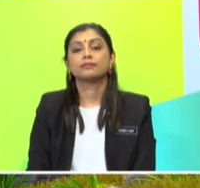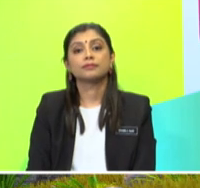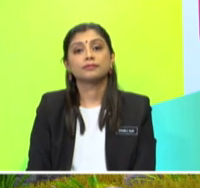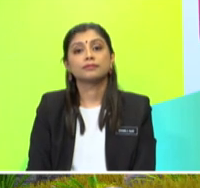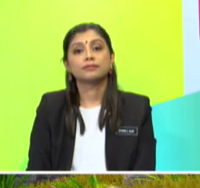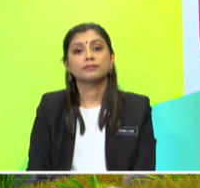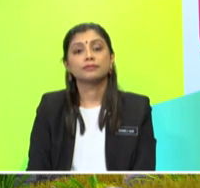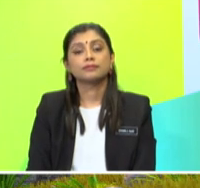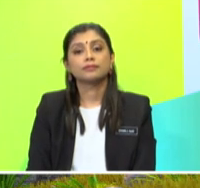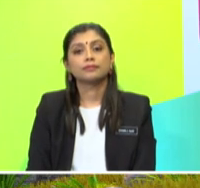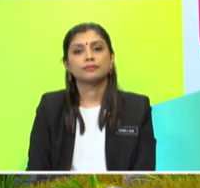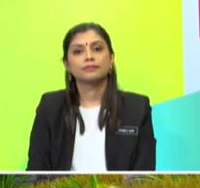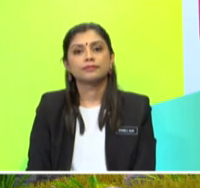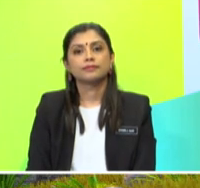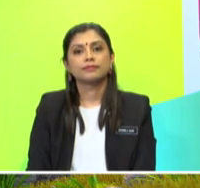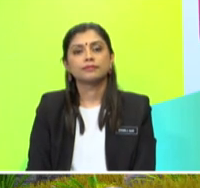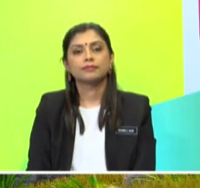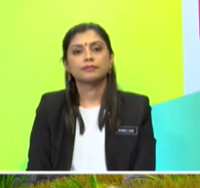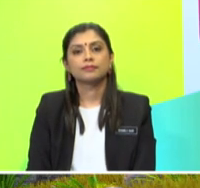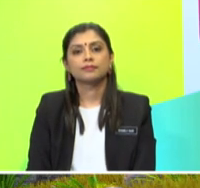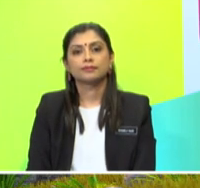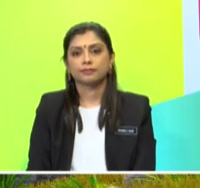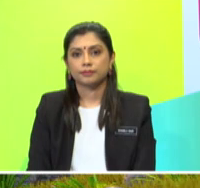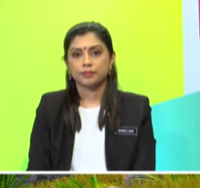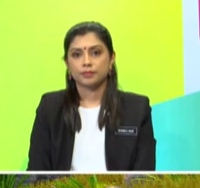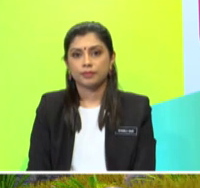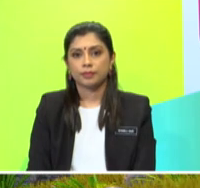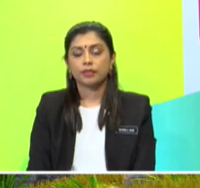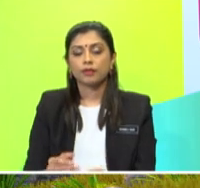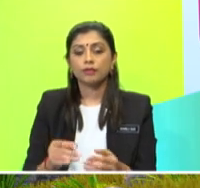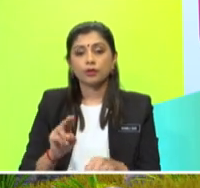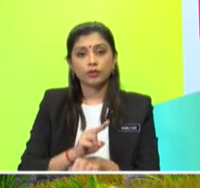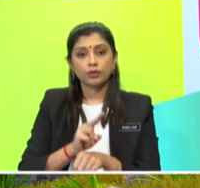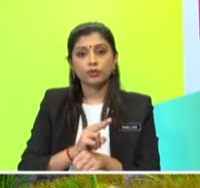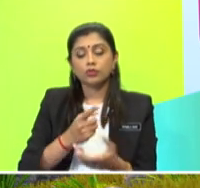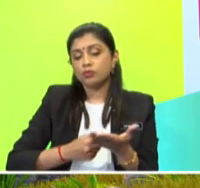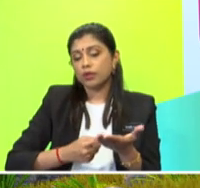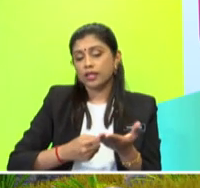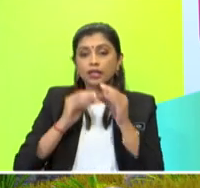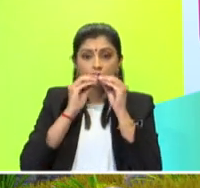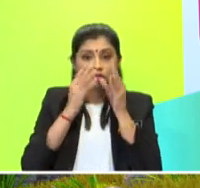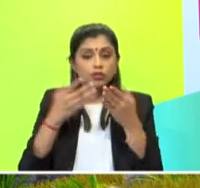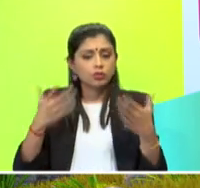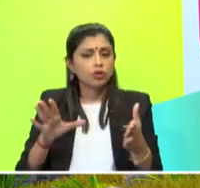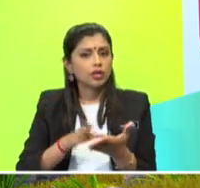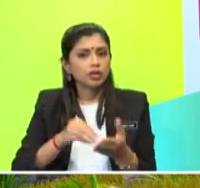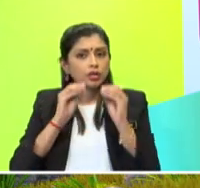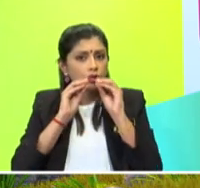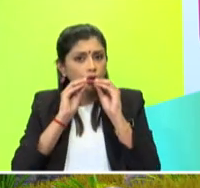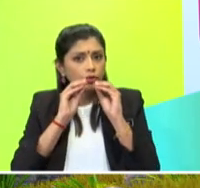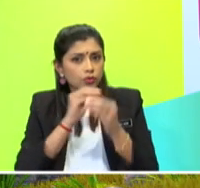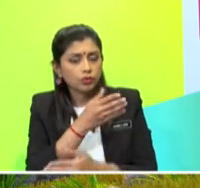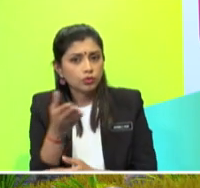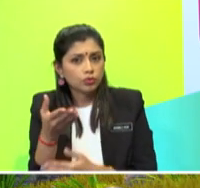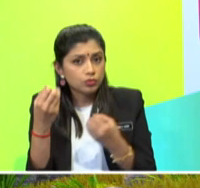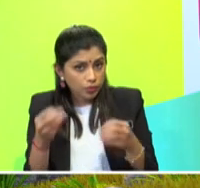going to focus on cohesive devices. We have to also add in your linking words. And not to forget,